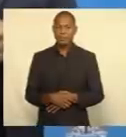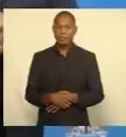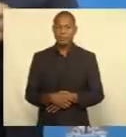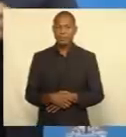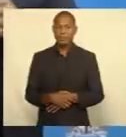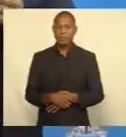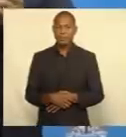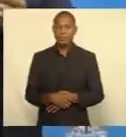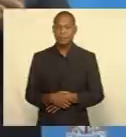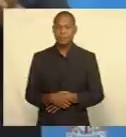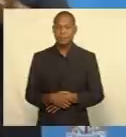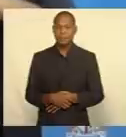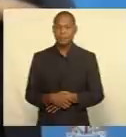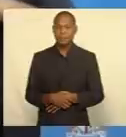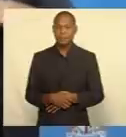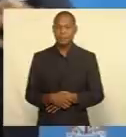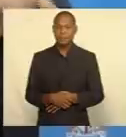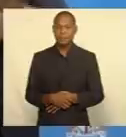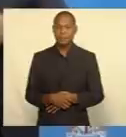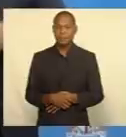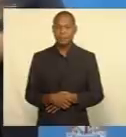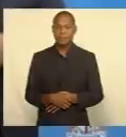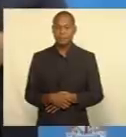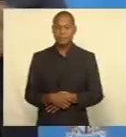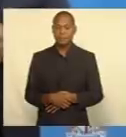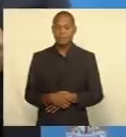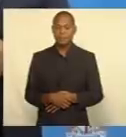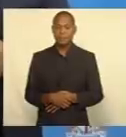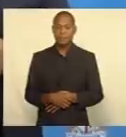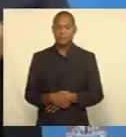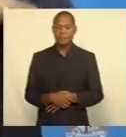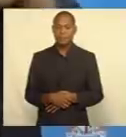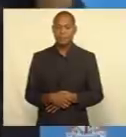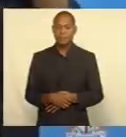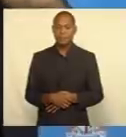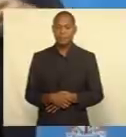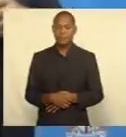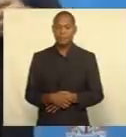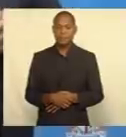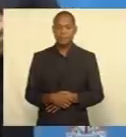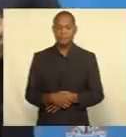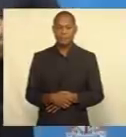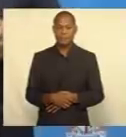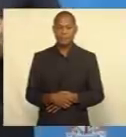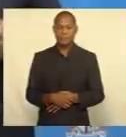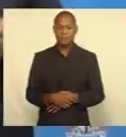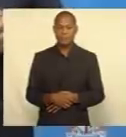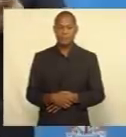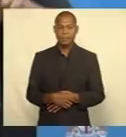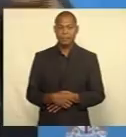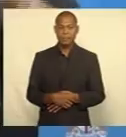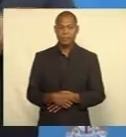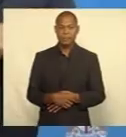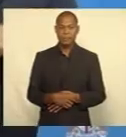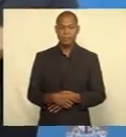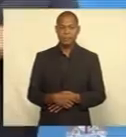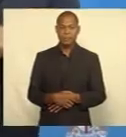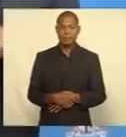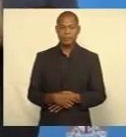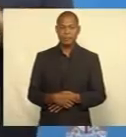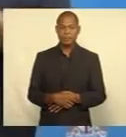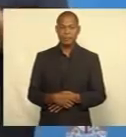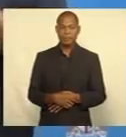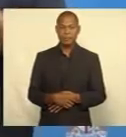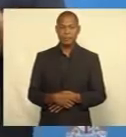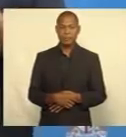As I said yesterday, we have to start treating everyone outside our household as if they are positive for the virus until it